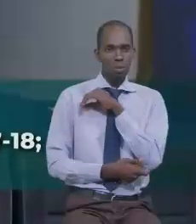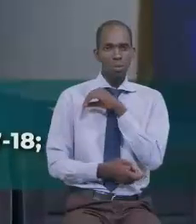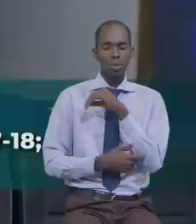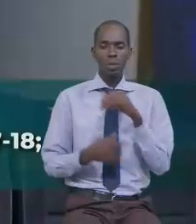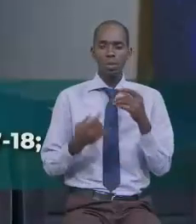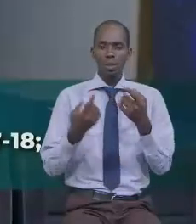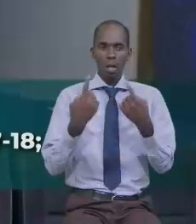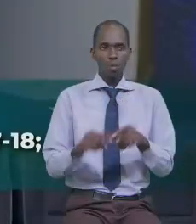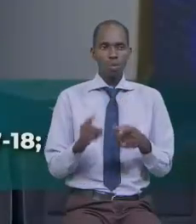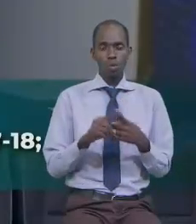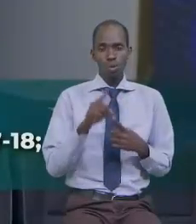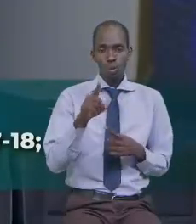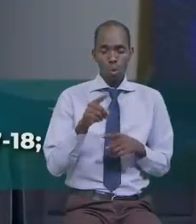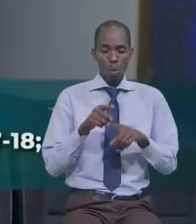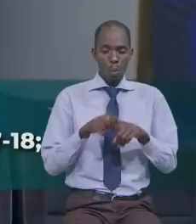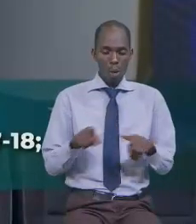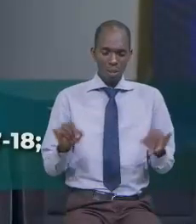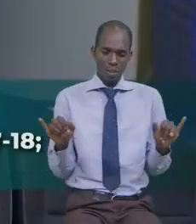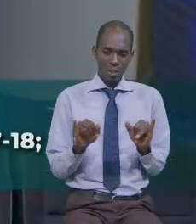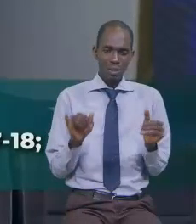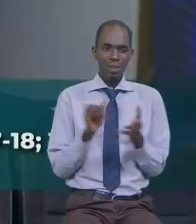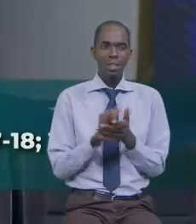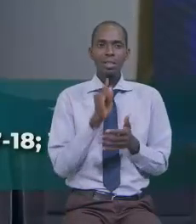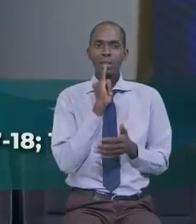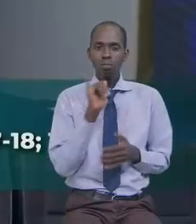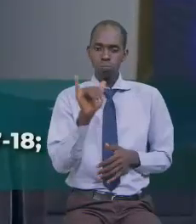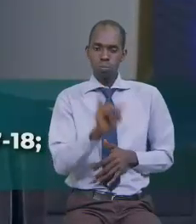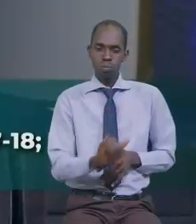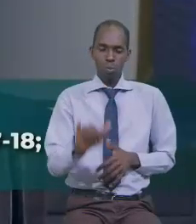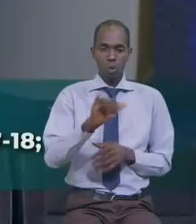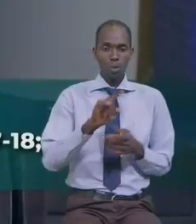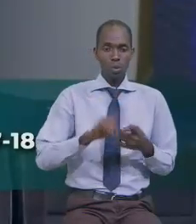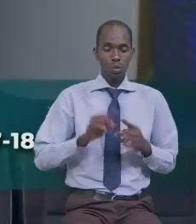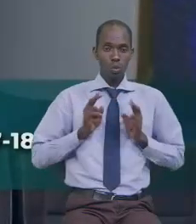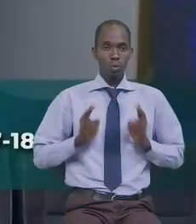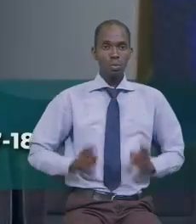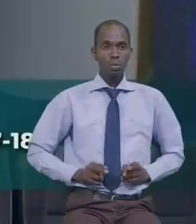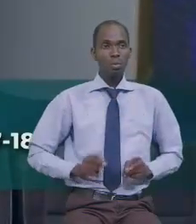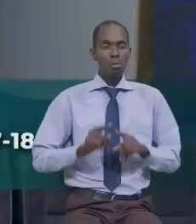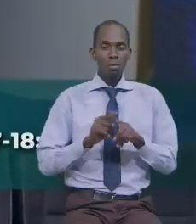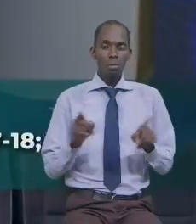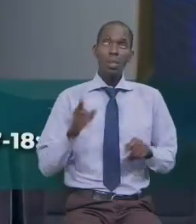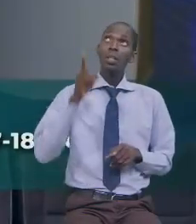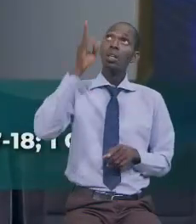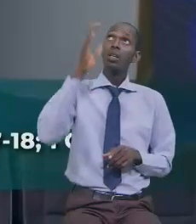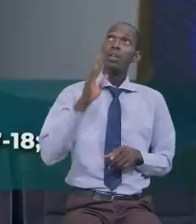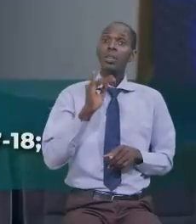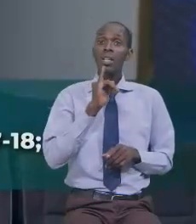but such as is common to man. But God is